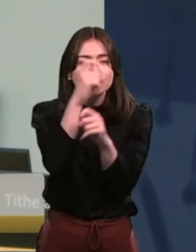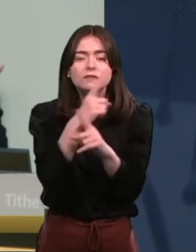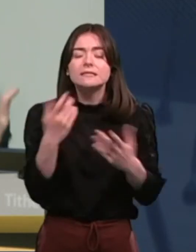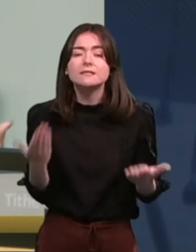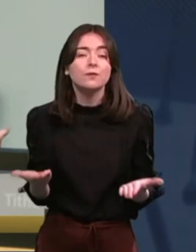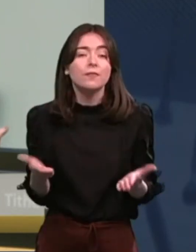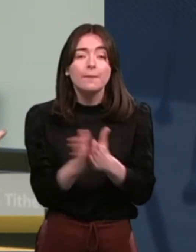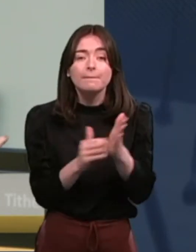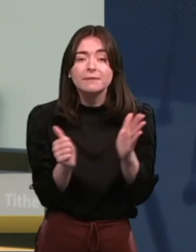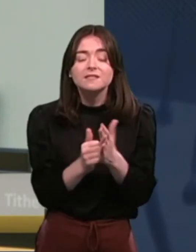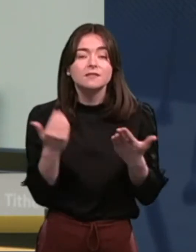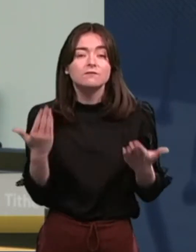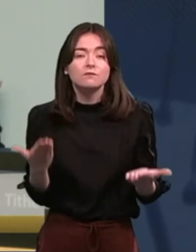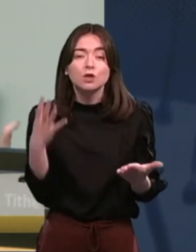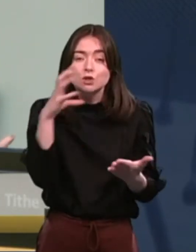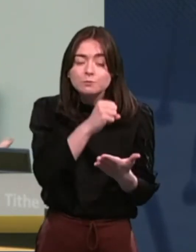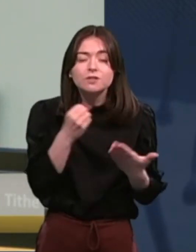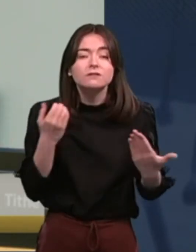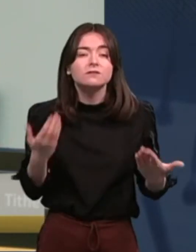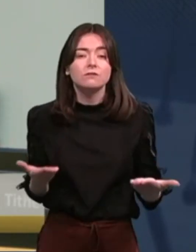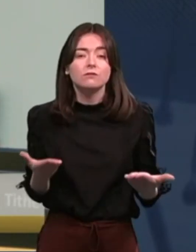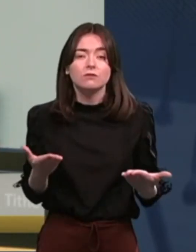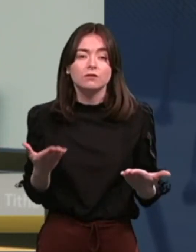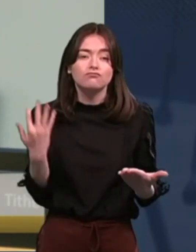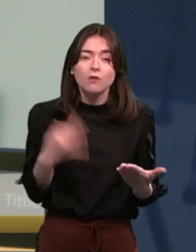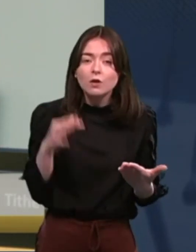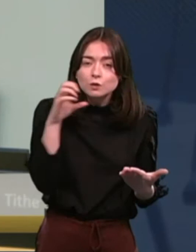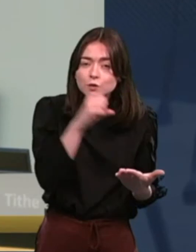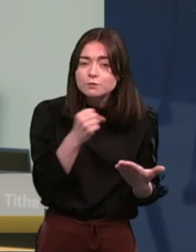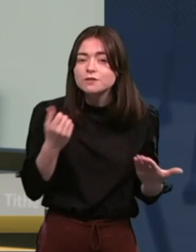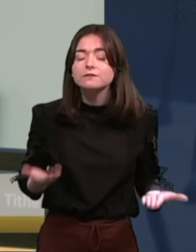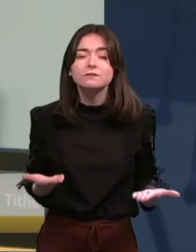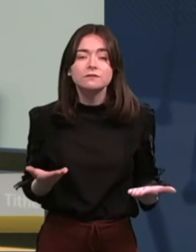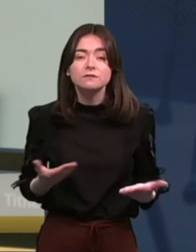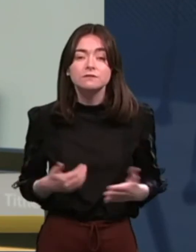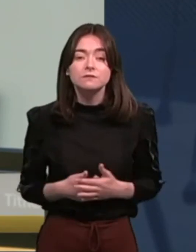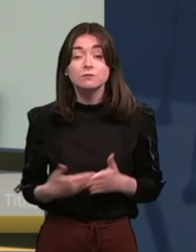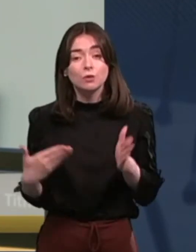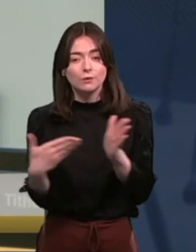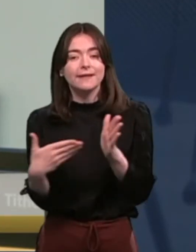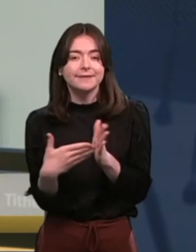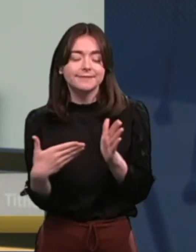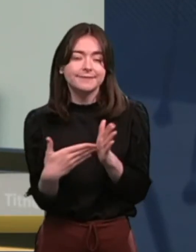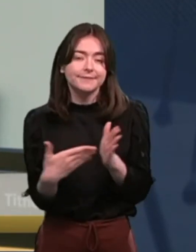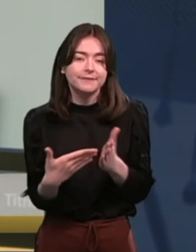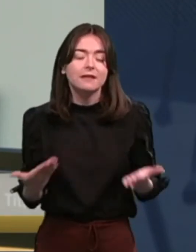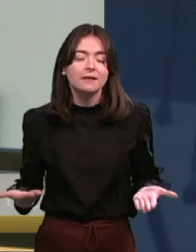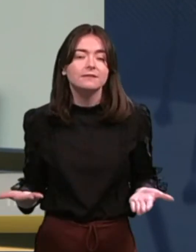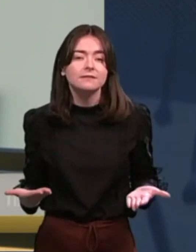business, or, you know, in relation to presumptions or incorrect presumptions, those kind of things? Well, absolutely, yeah.